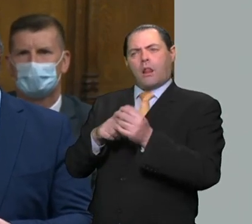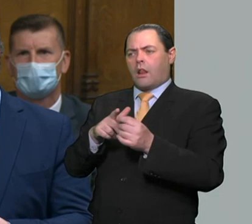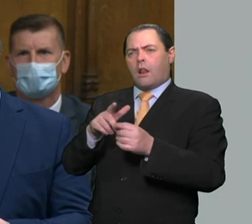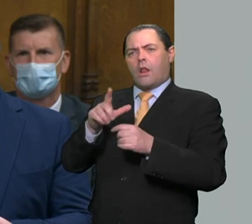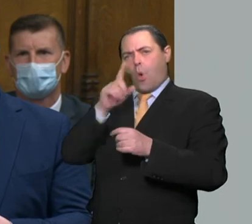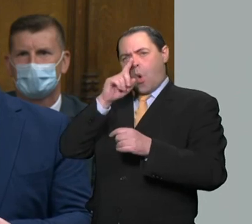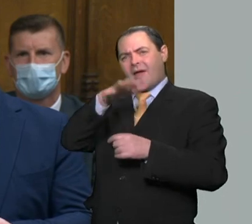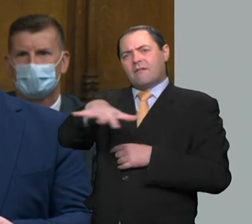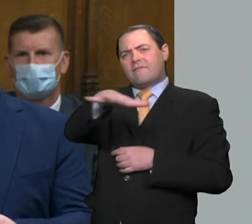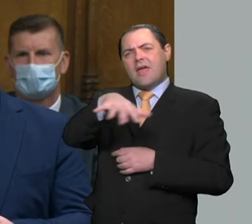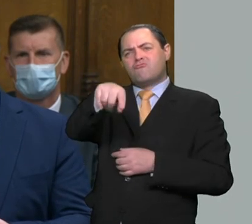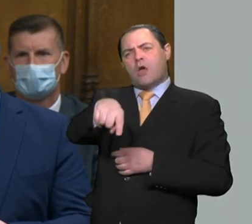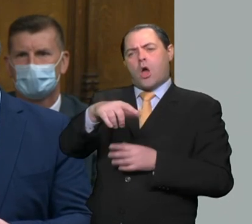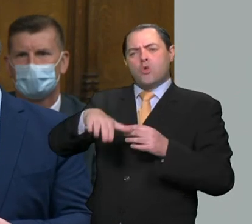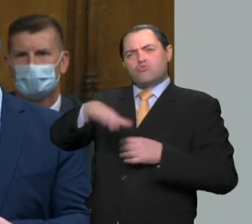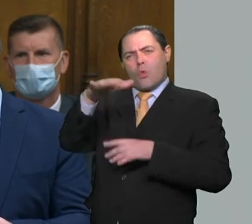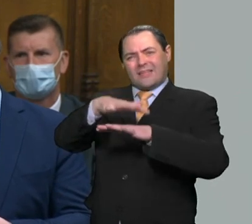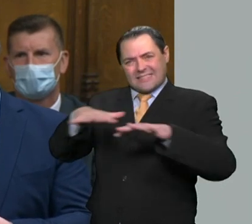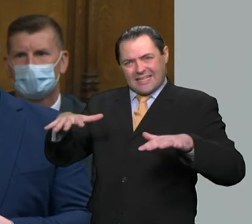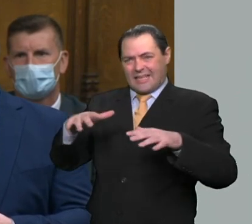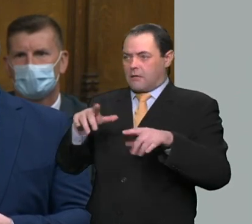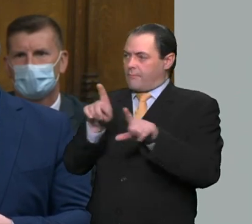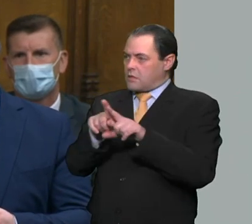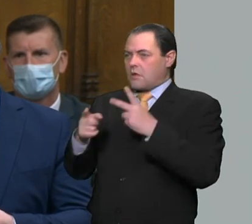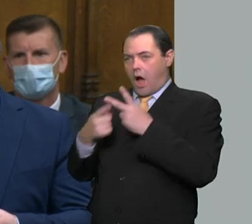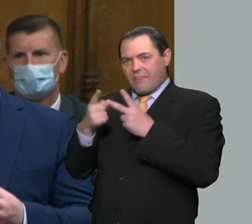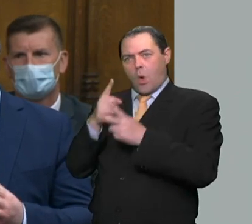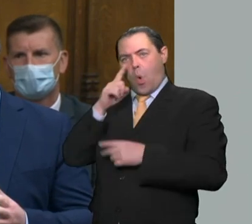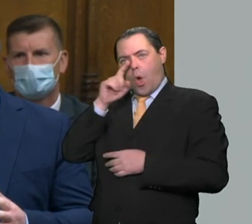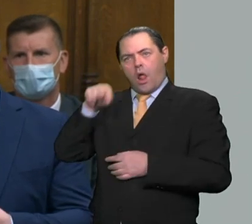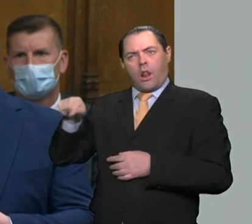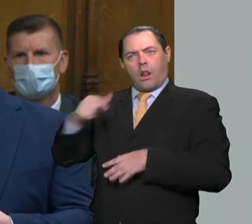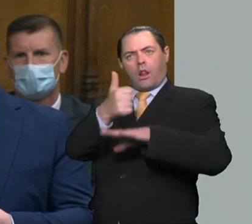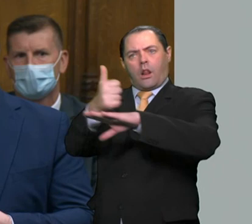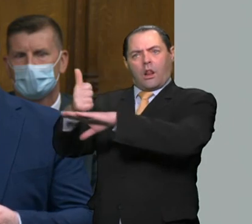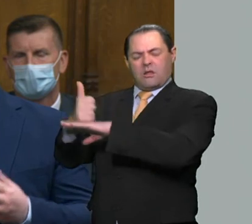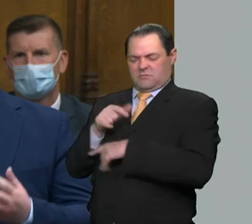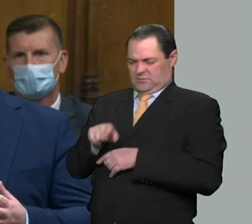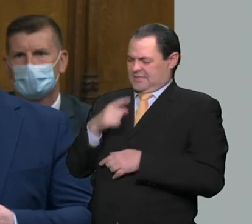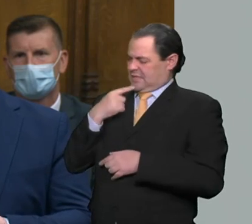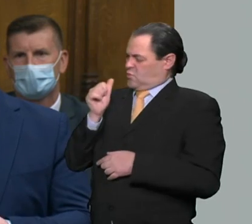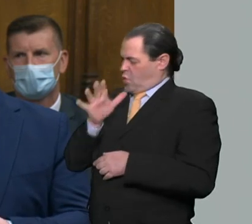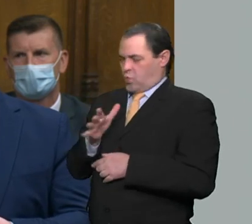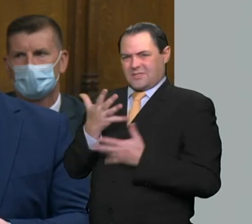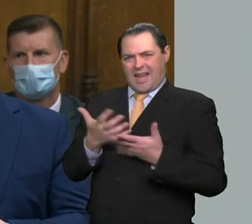also supporting other oil wells across the UK. So how can the government have any credibility when it said and made a pledge